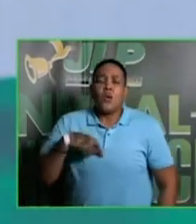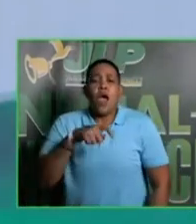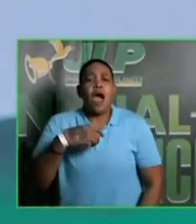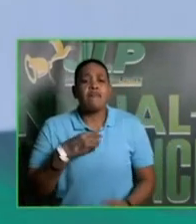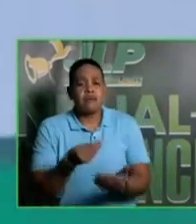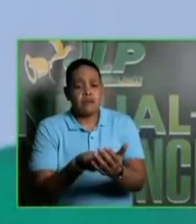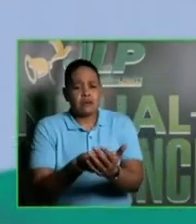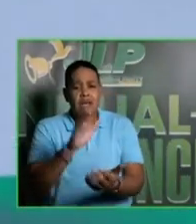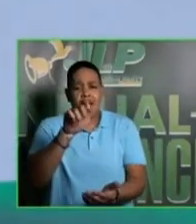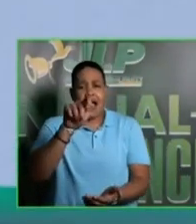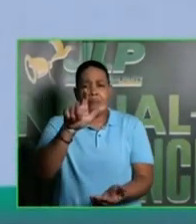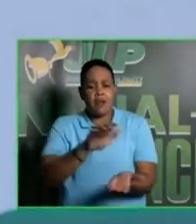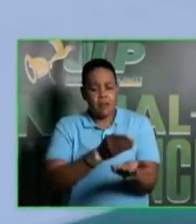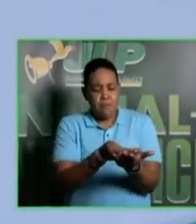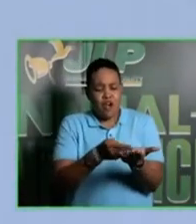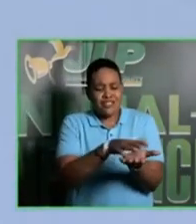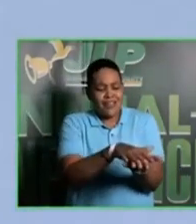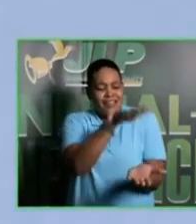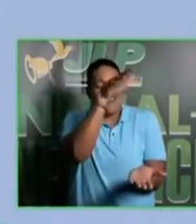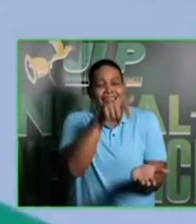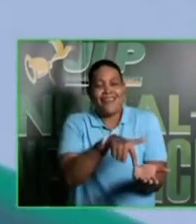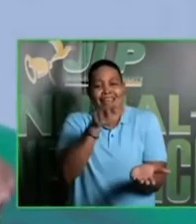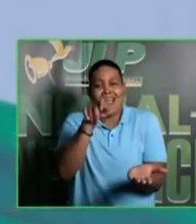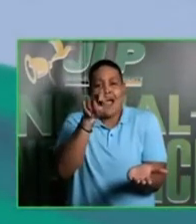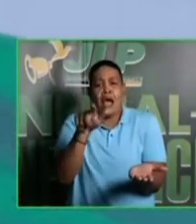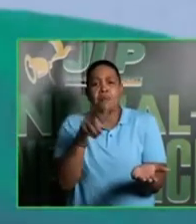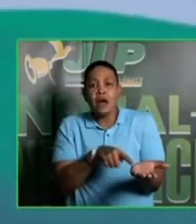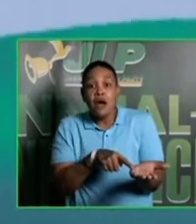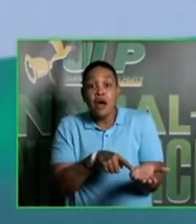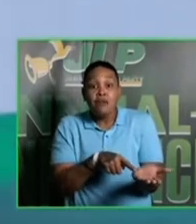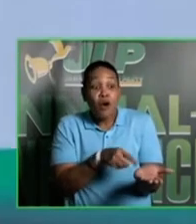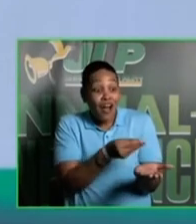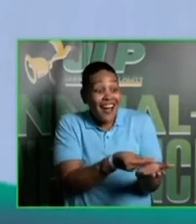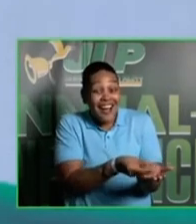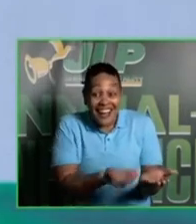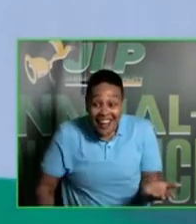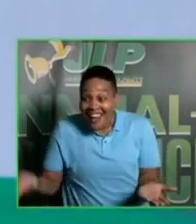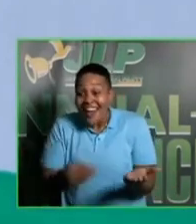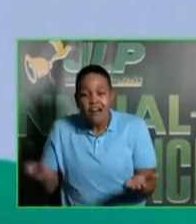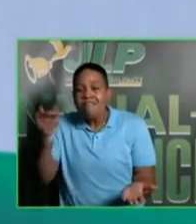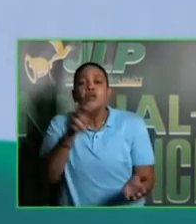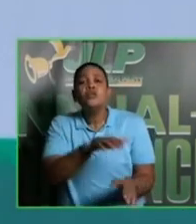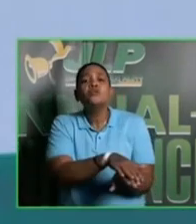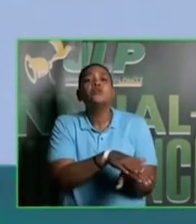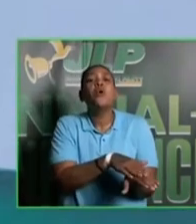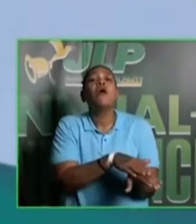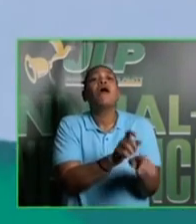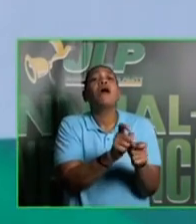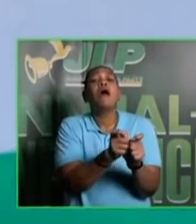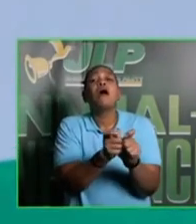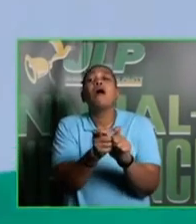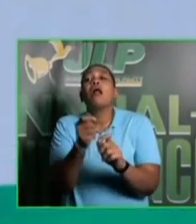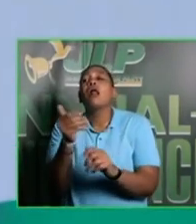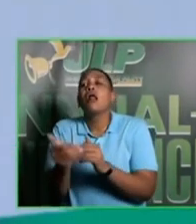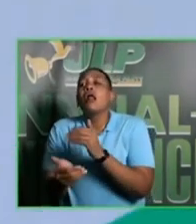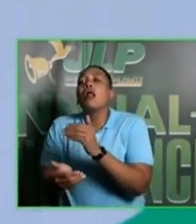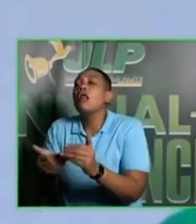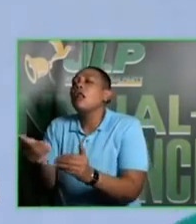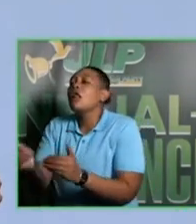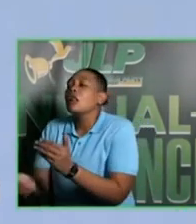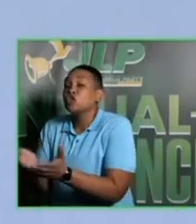capital budget, but we don't convert it fast enough into the good services and products that